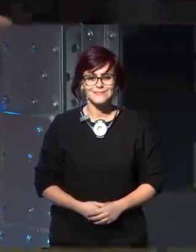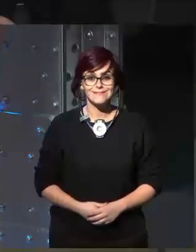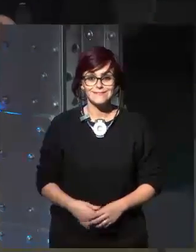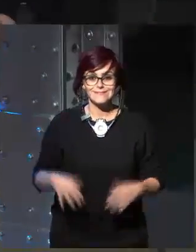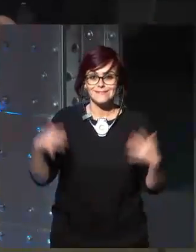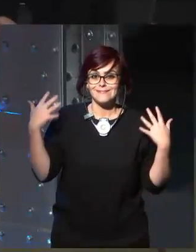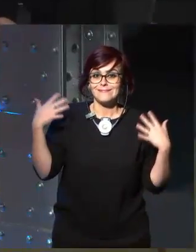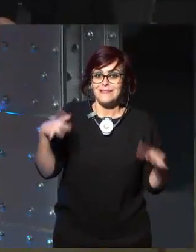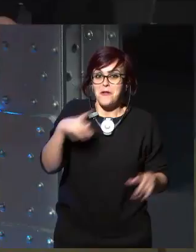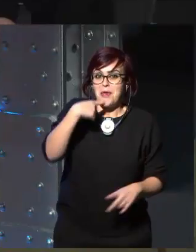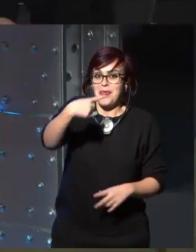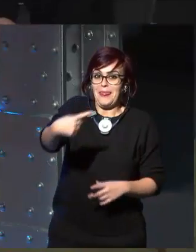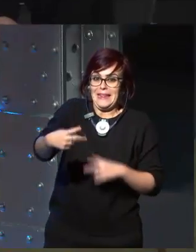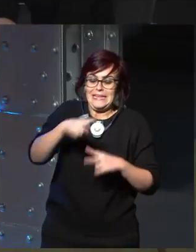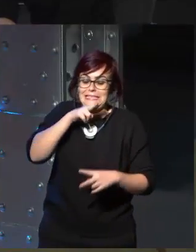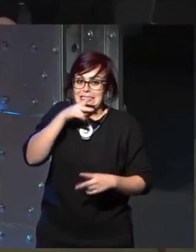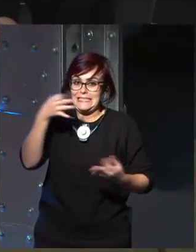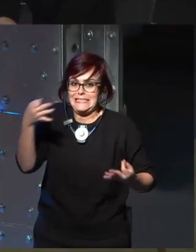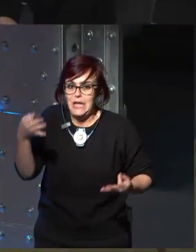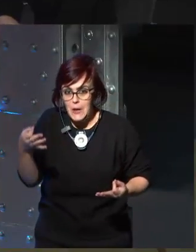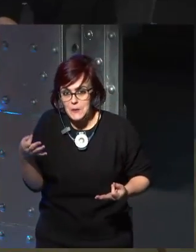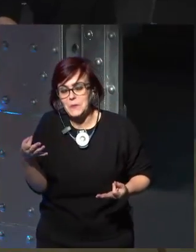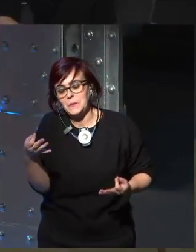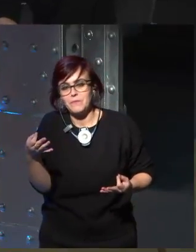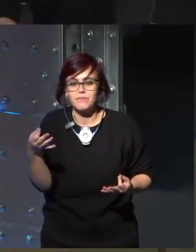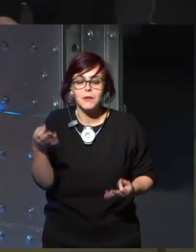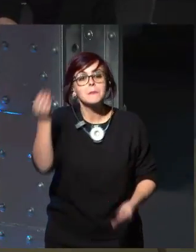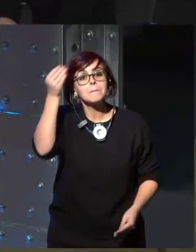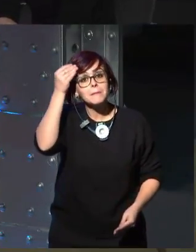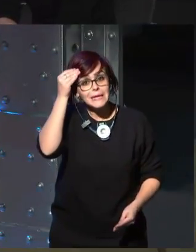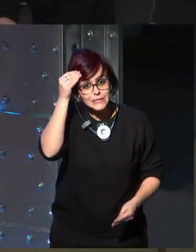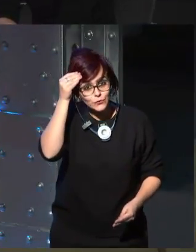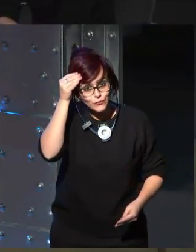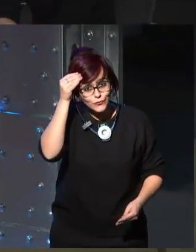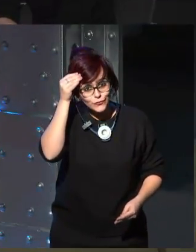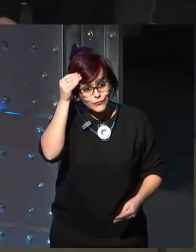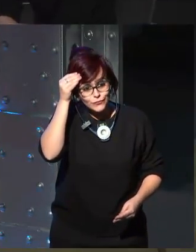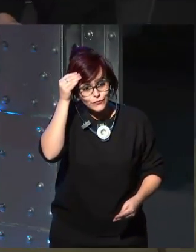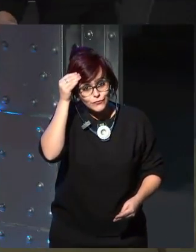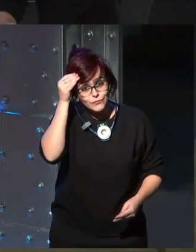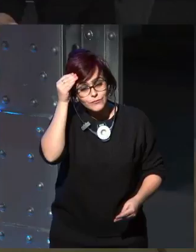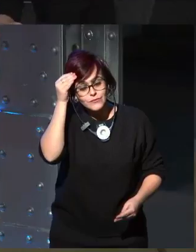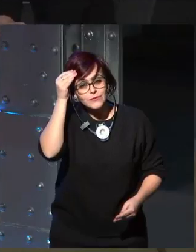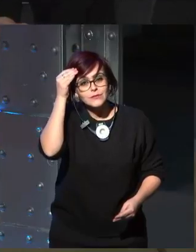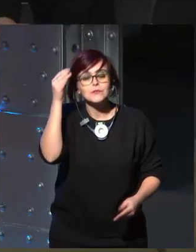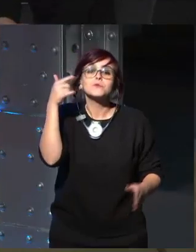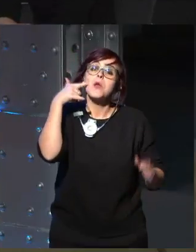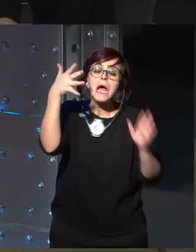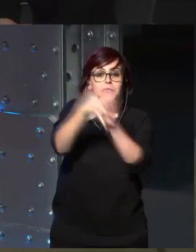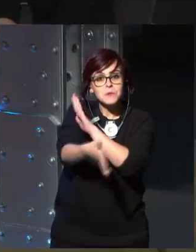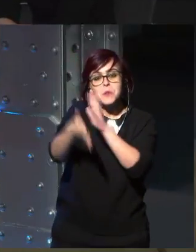I don't know if you've got anything to add to that. I think that's a very good explanation of what the book I